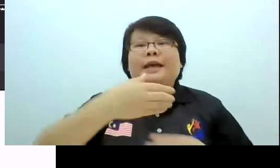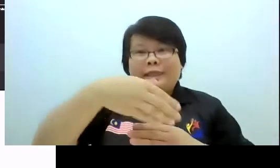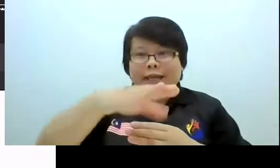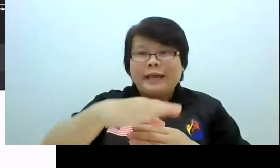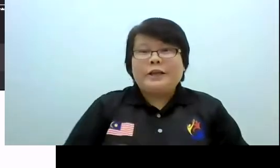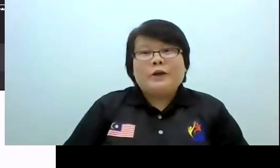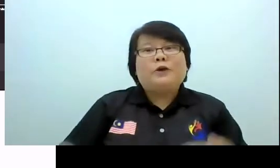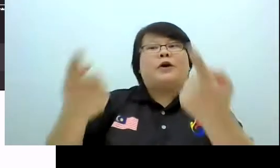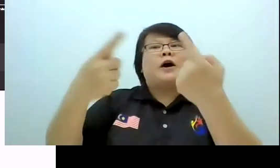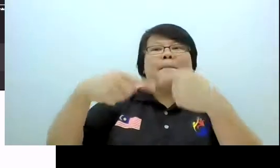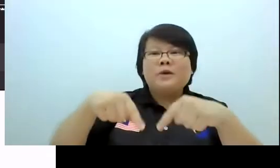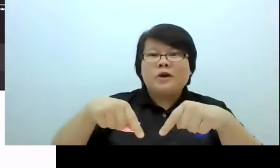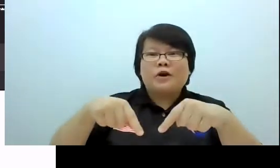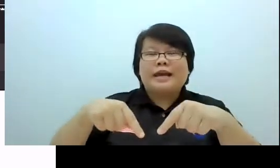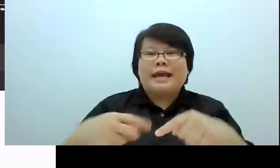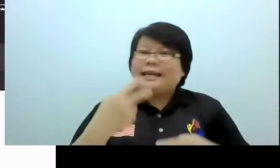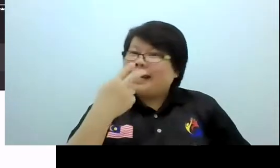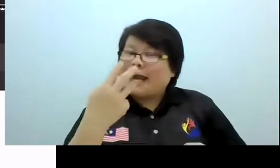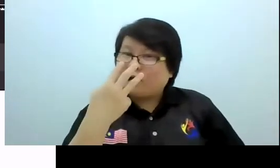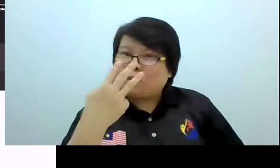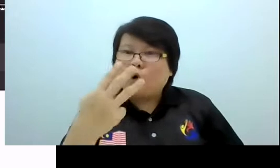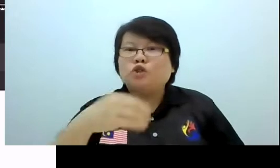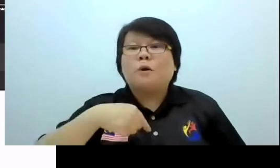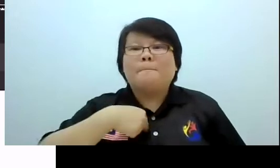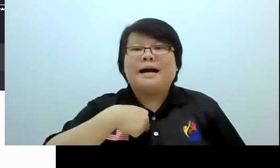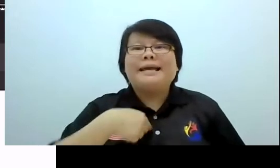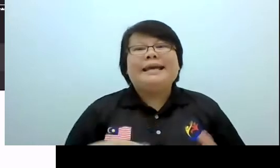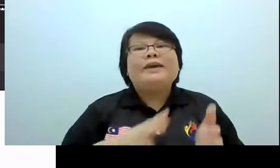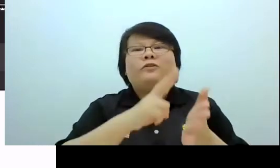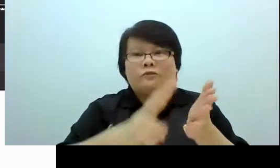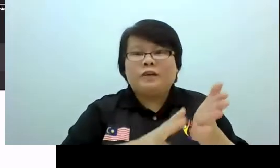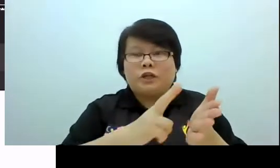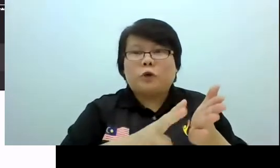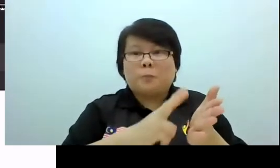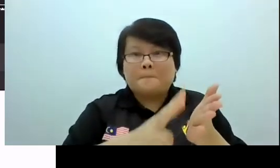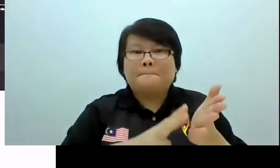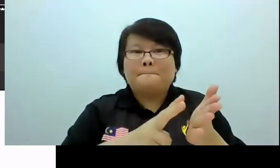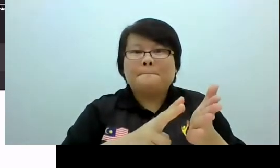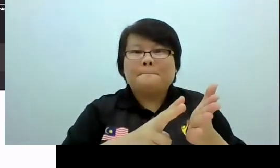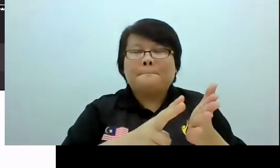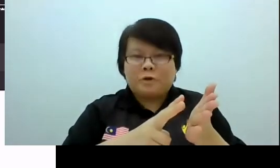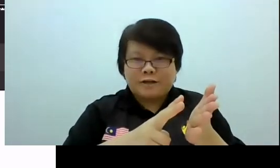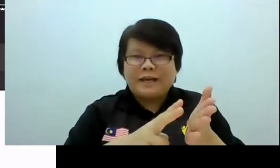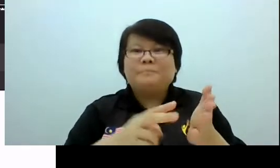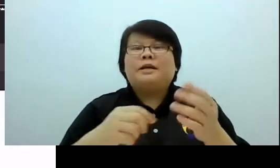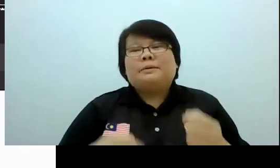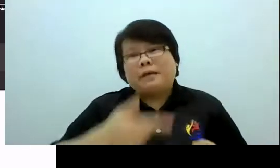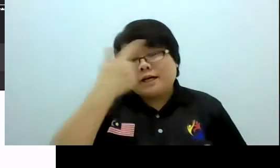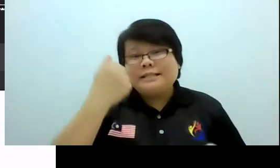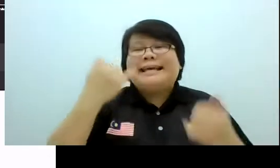Okay, then you come here again and watch my video.